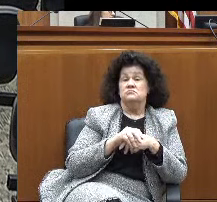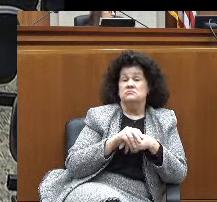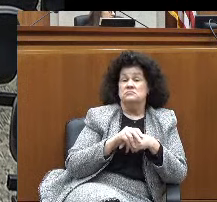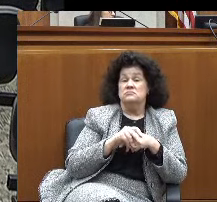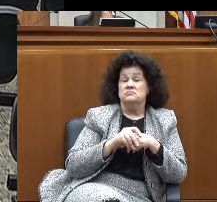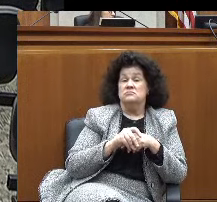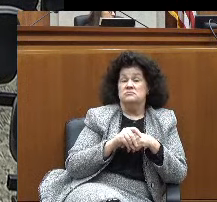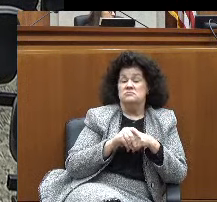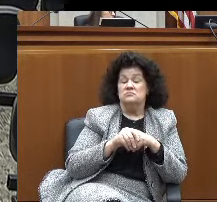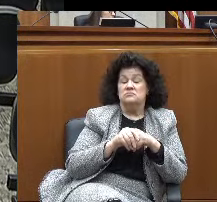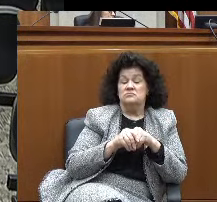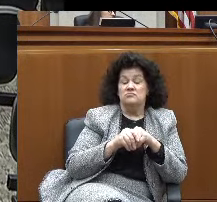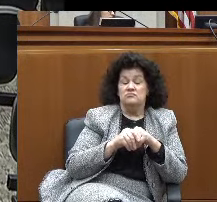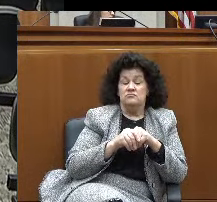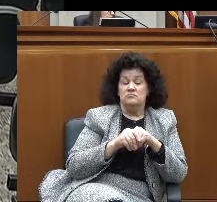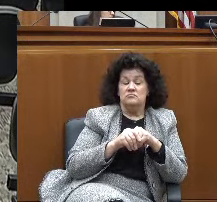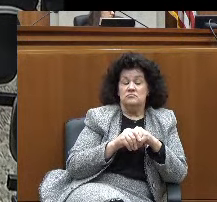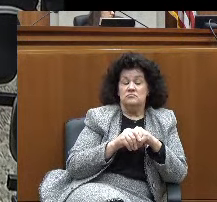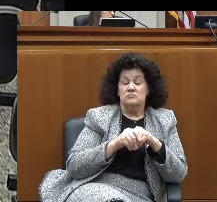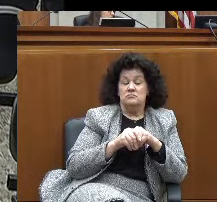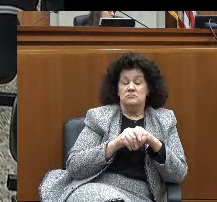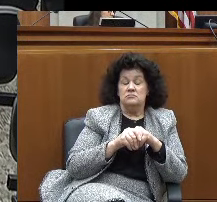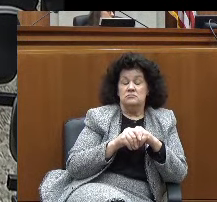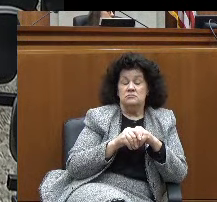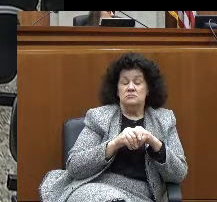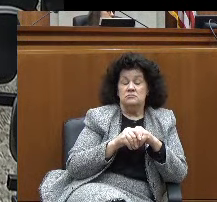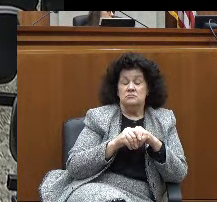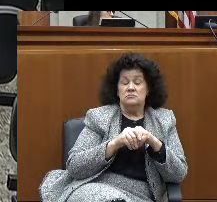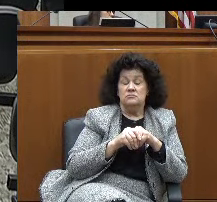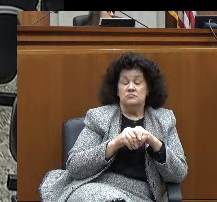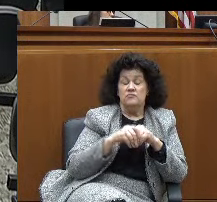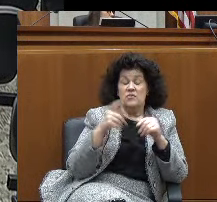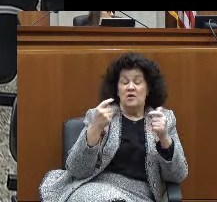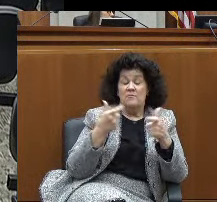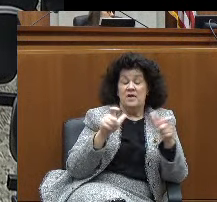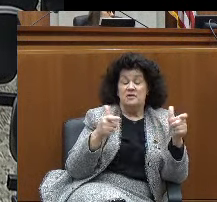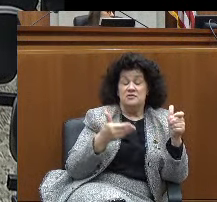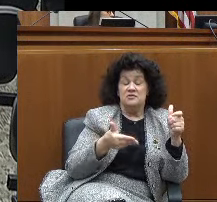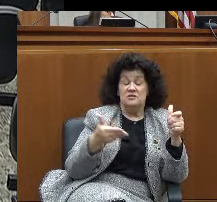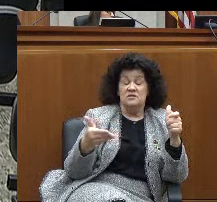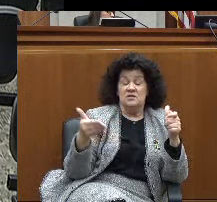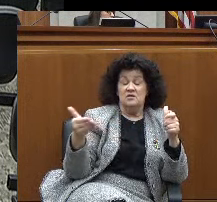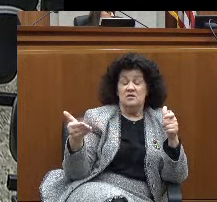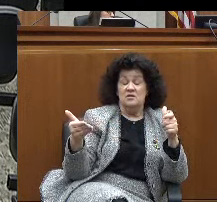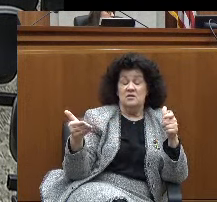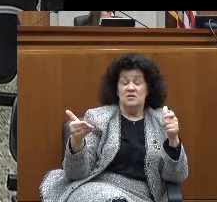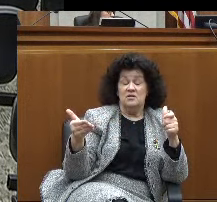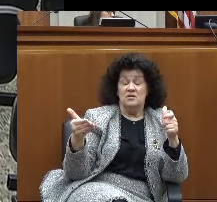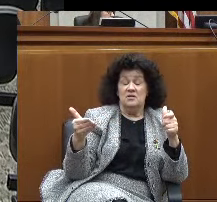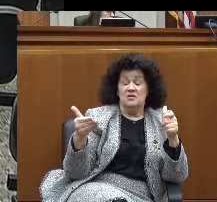reasons. They don't want to tell you those for personal reasons. The biggest things, we're hearing all the time